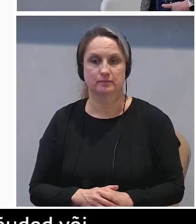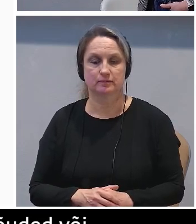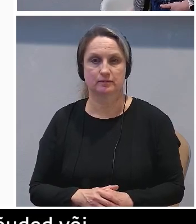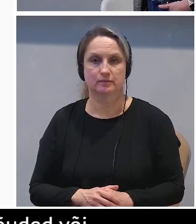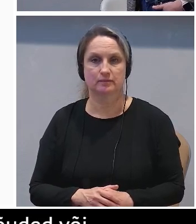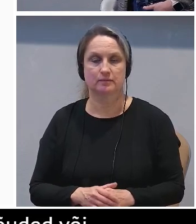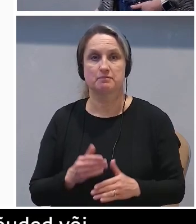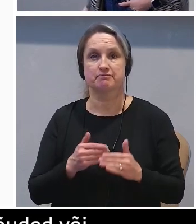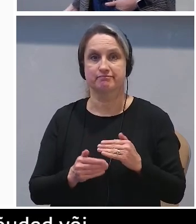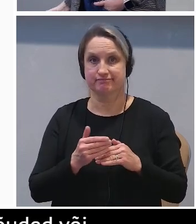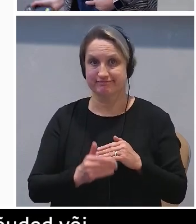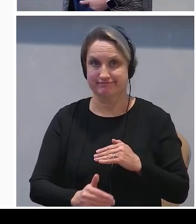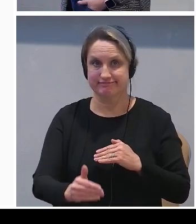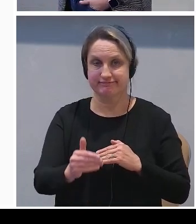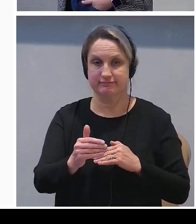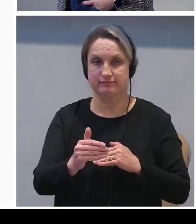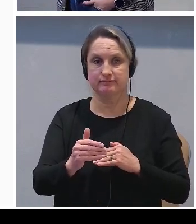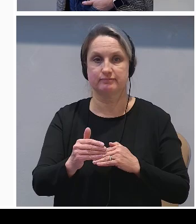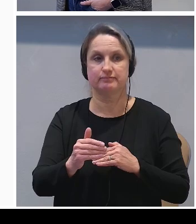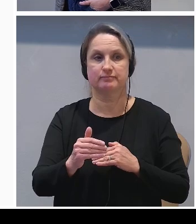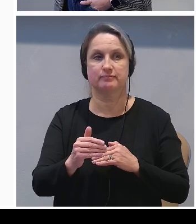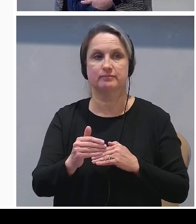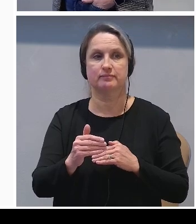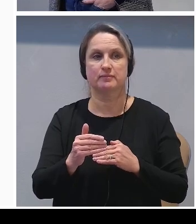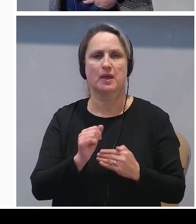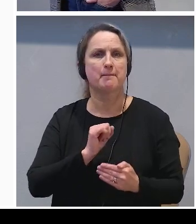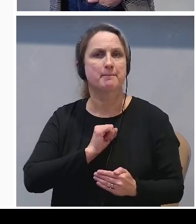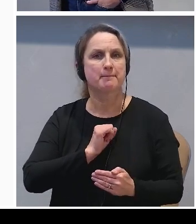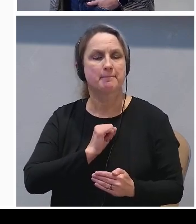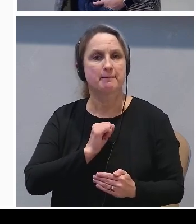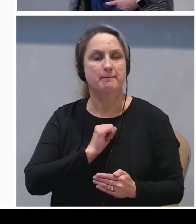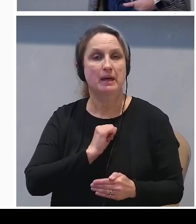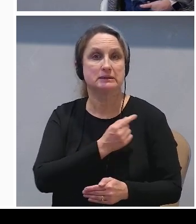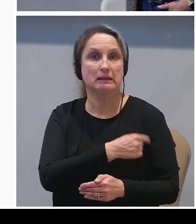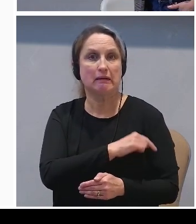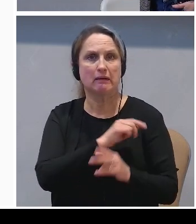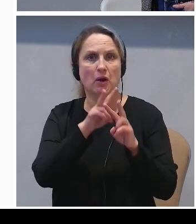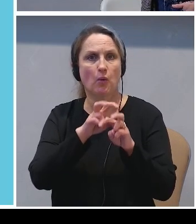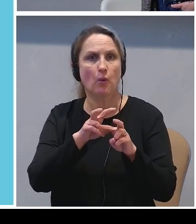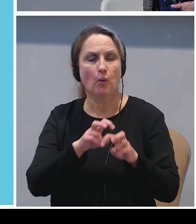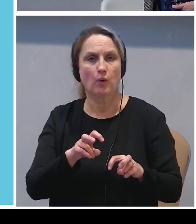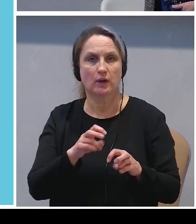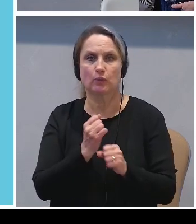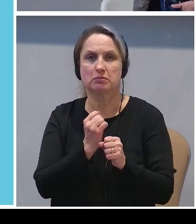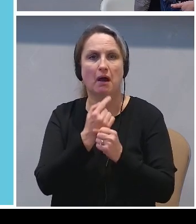why it's difficult to set up clinical trials on rare diseases, and also what are the opportunities that are